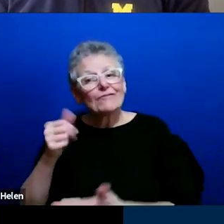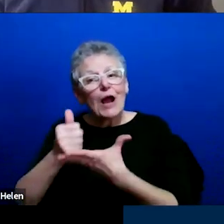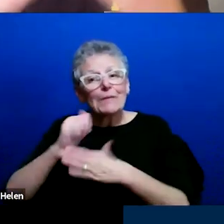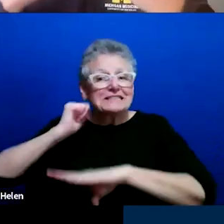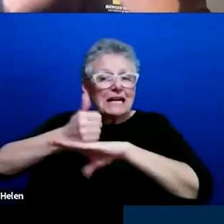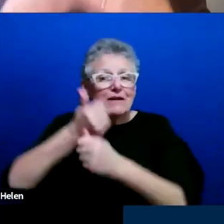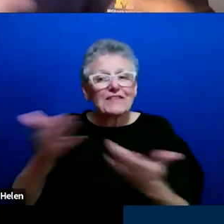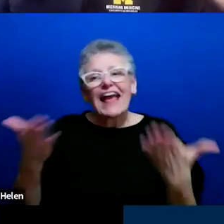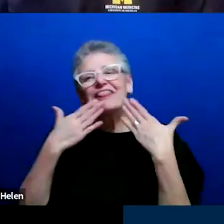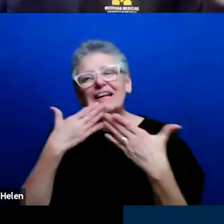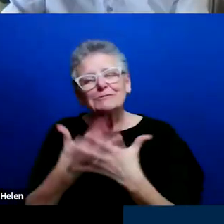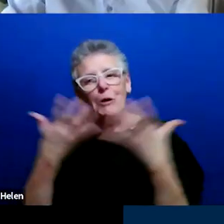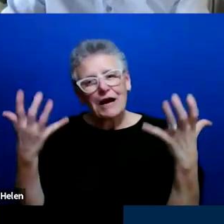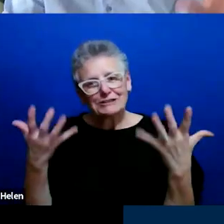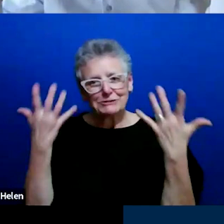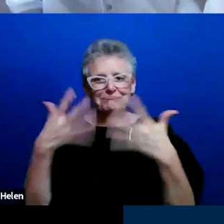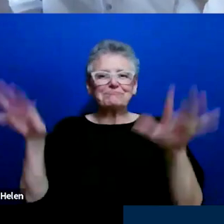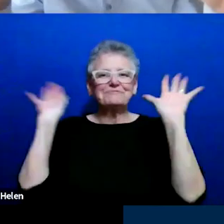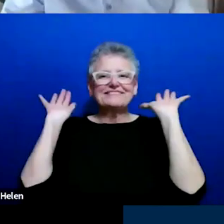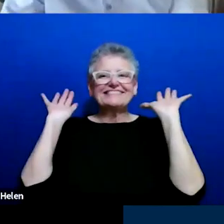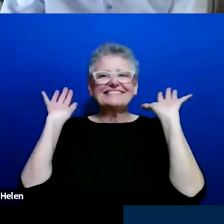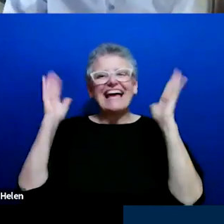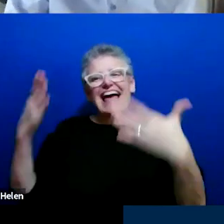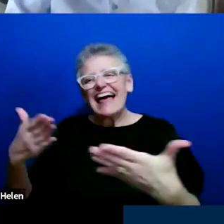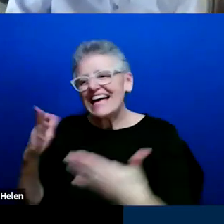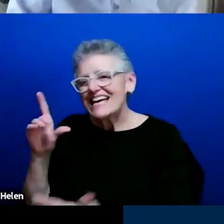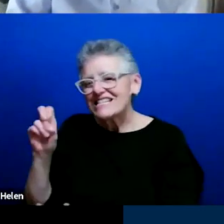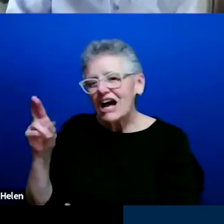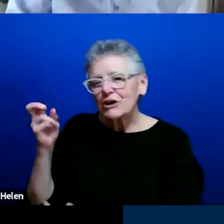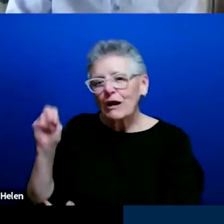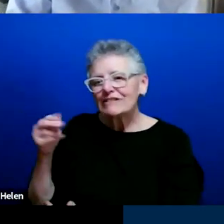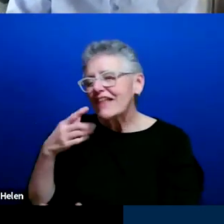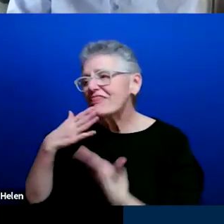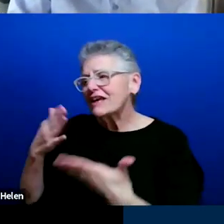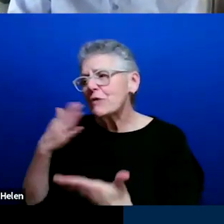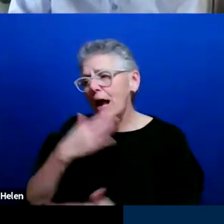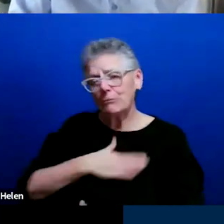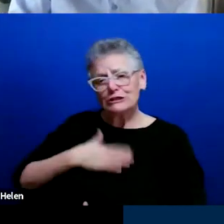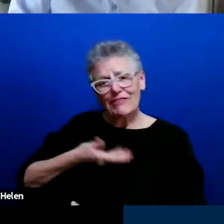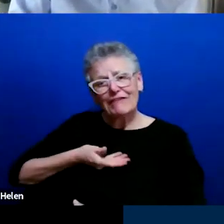So thank you. Thank you. I appreciate the invitation.